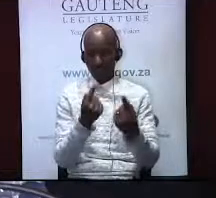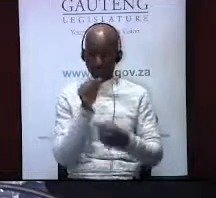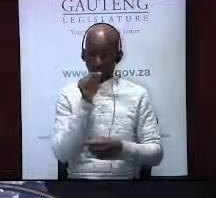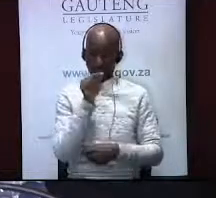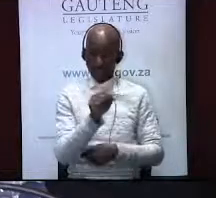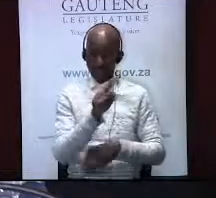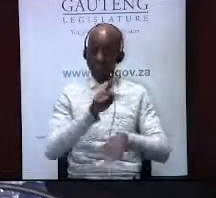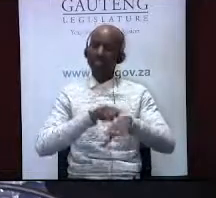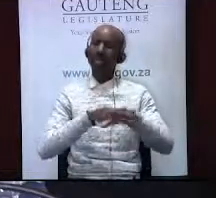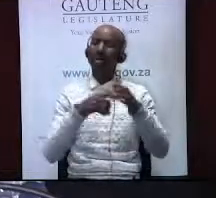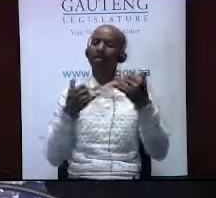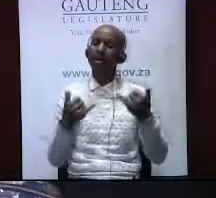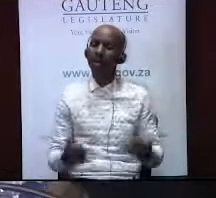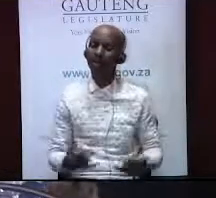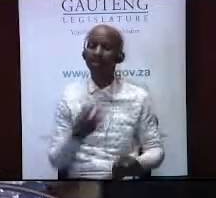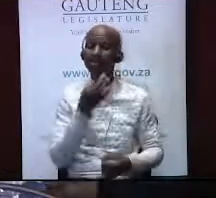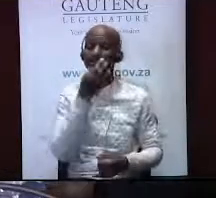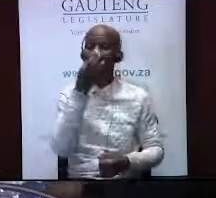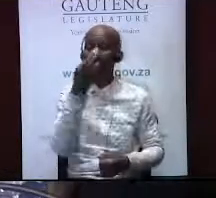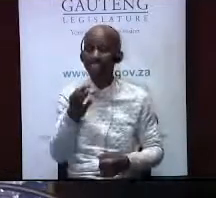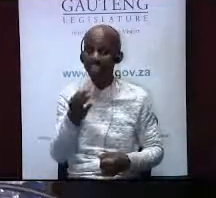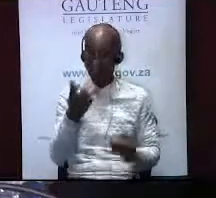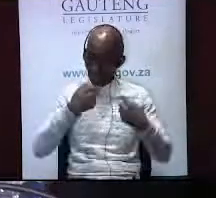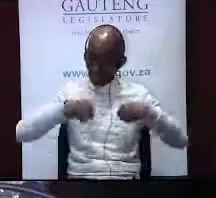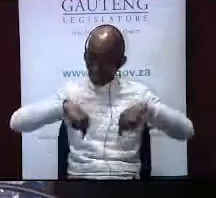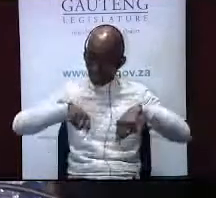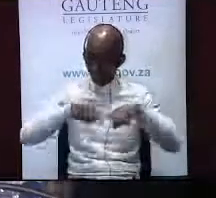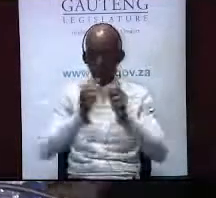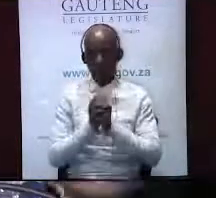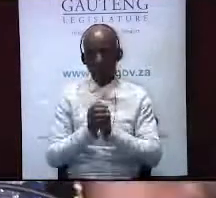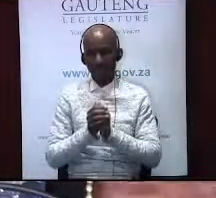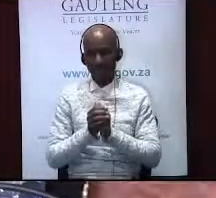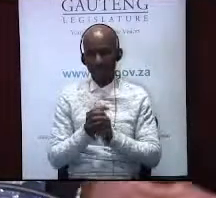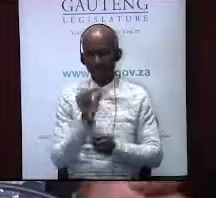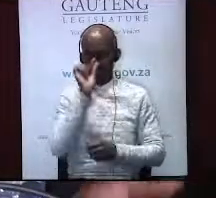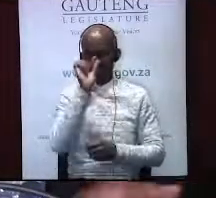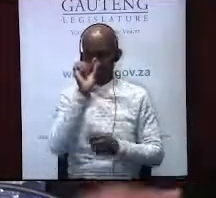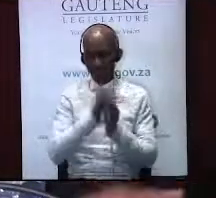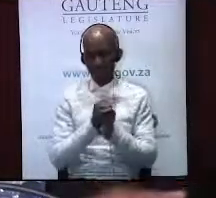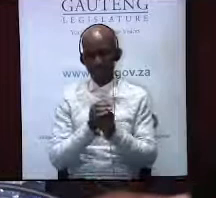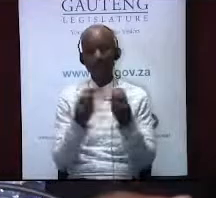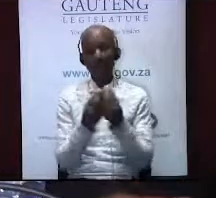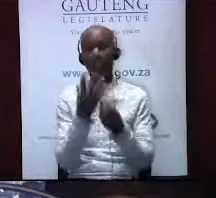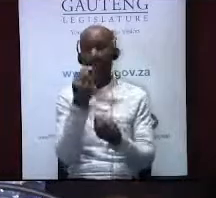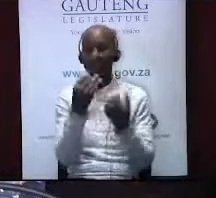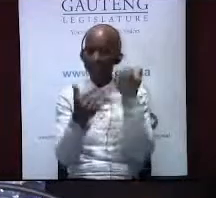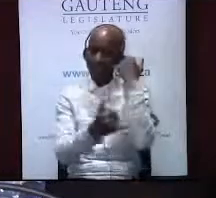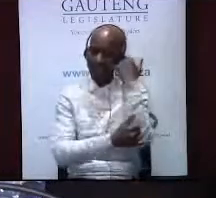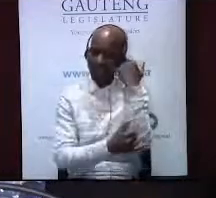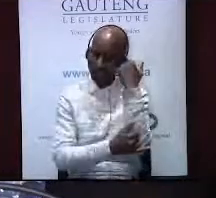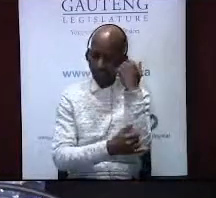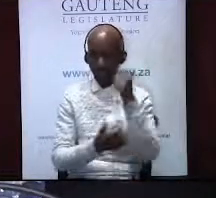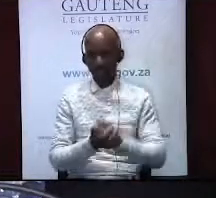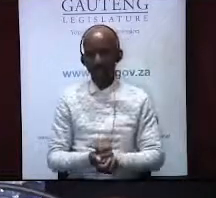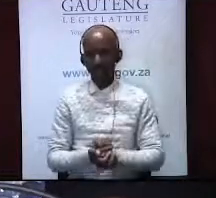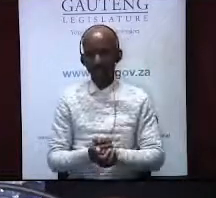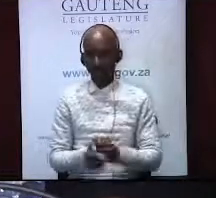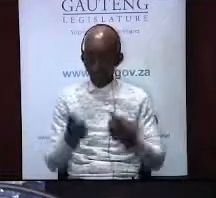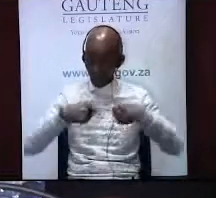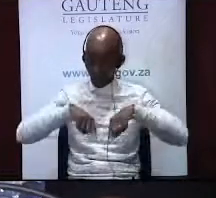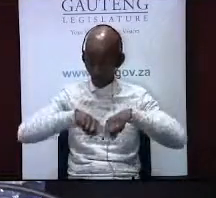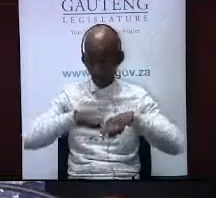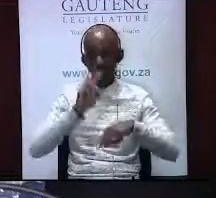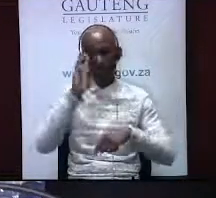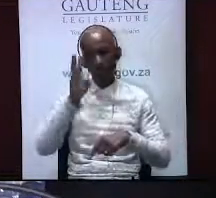is the time to say we are salvaging the little bit that is left of our country. We go